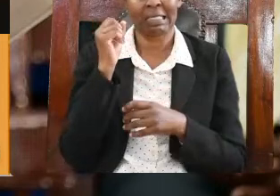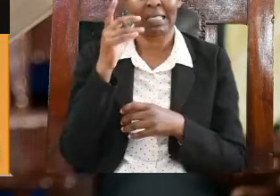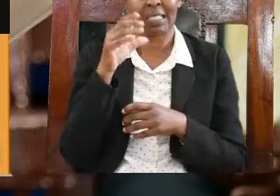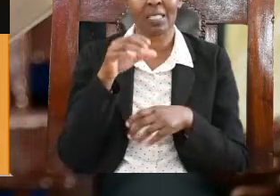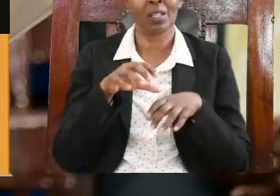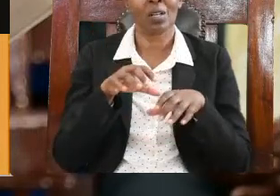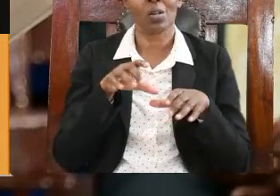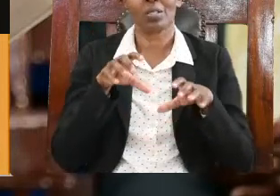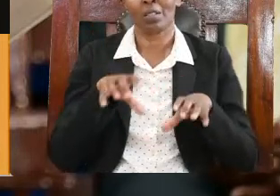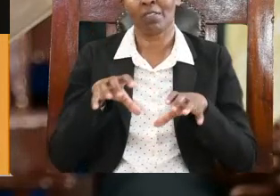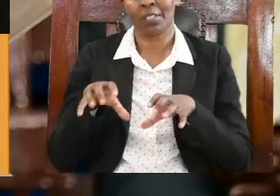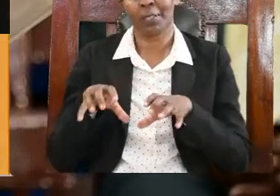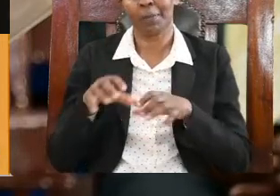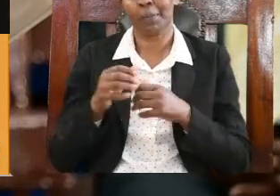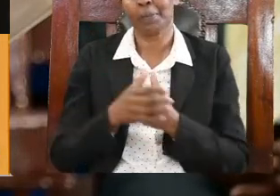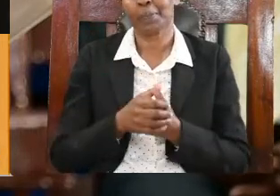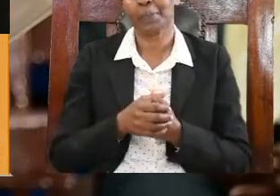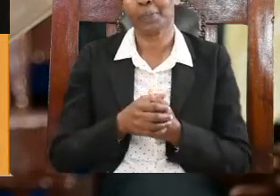be to the Lord.